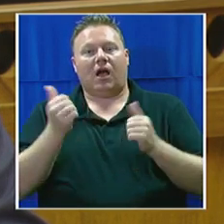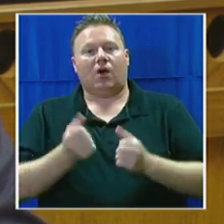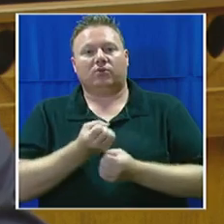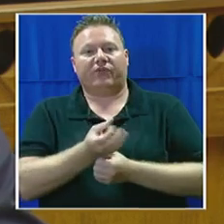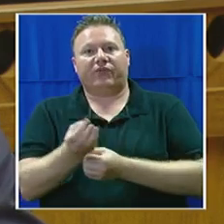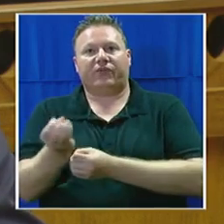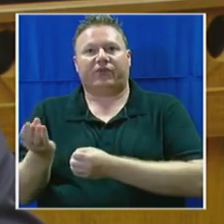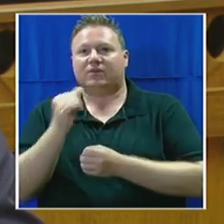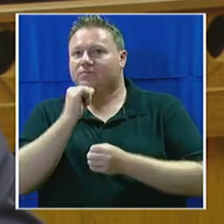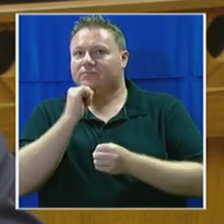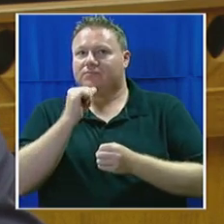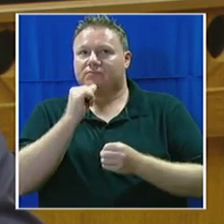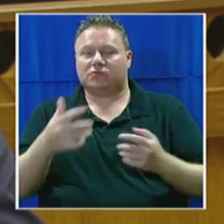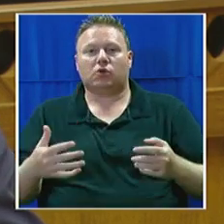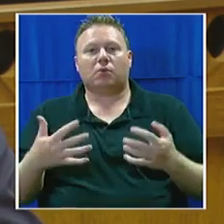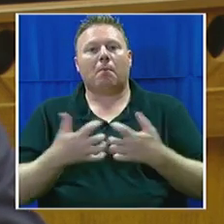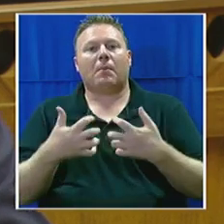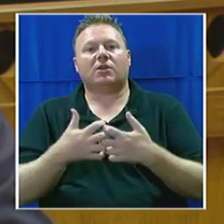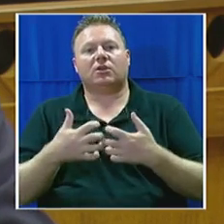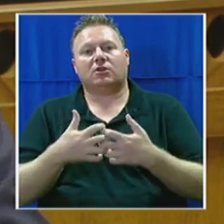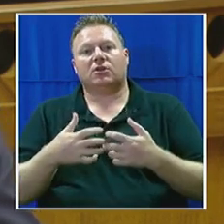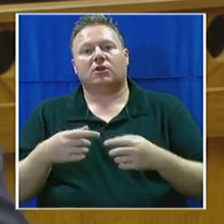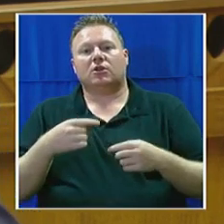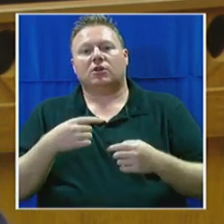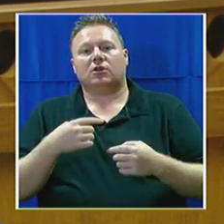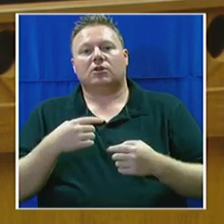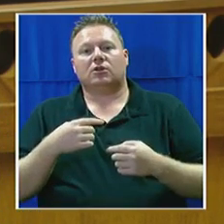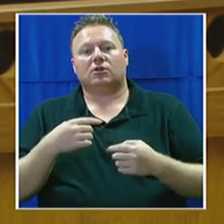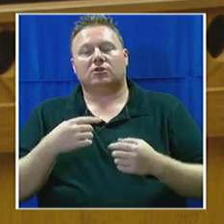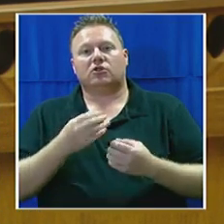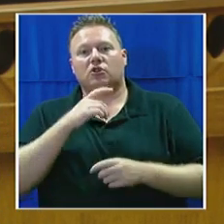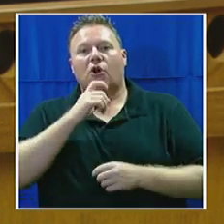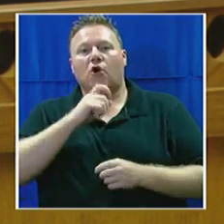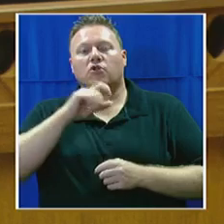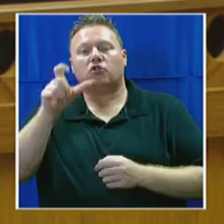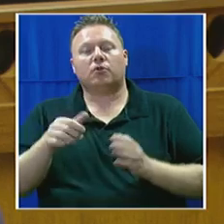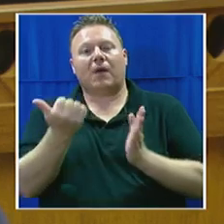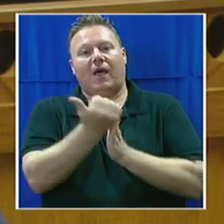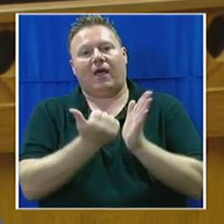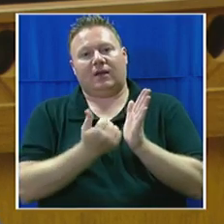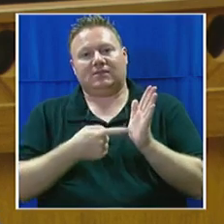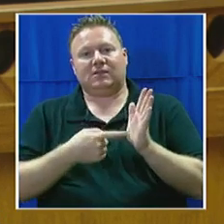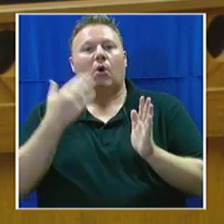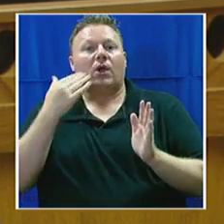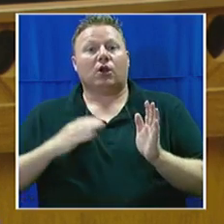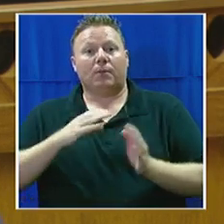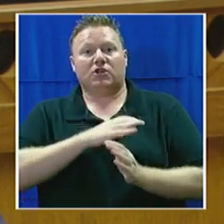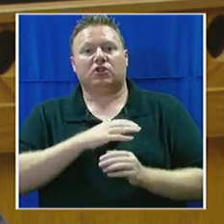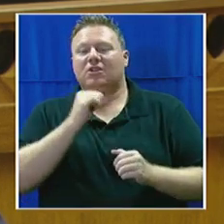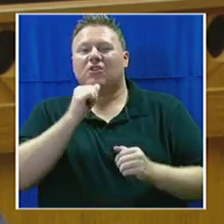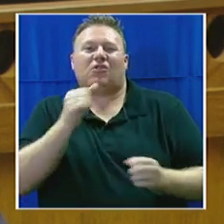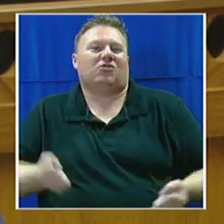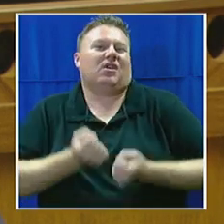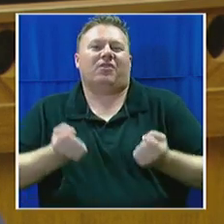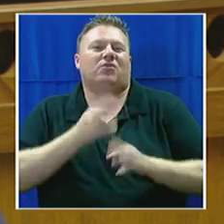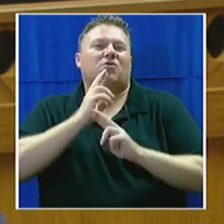not comply with the Consumers Act. When complaints are laid to the Consumer Commission for investigation, the Commission do not even do the effort in